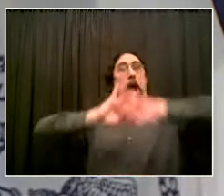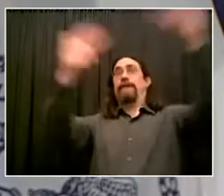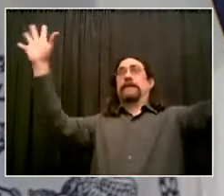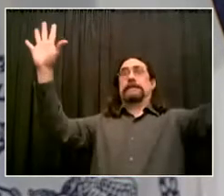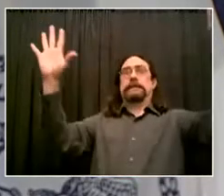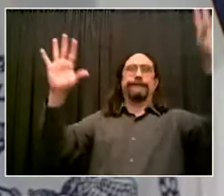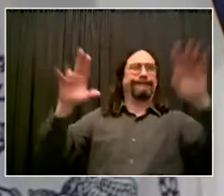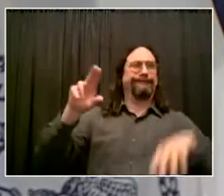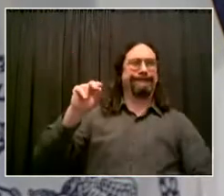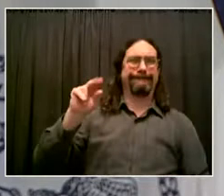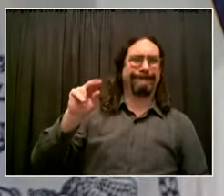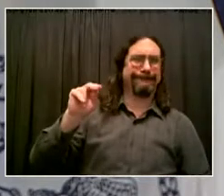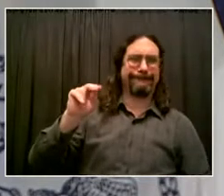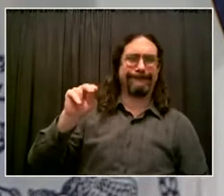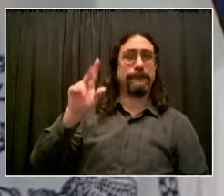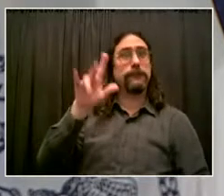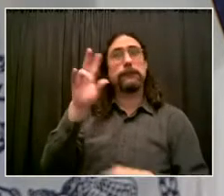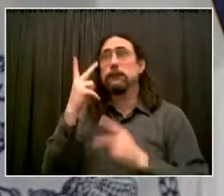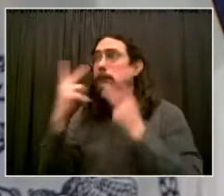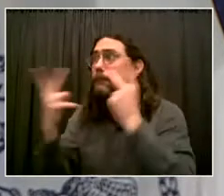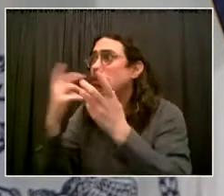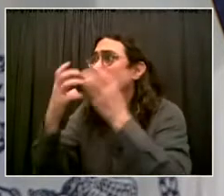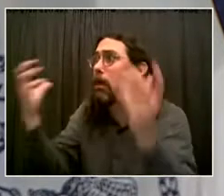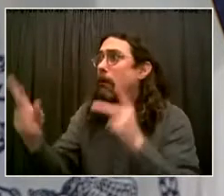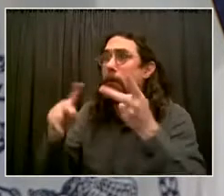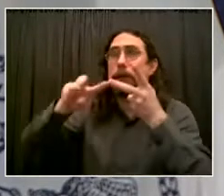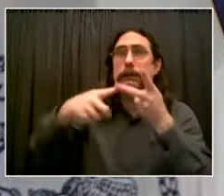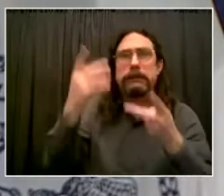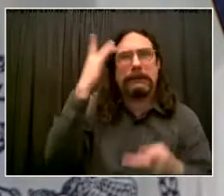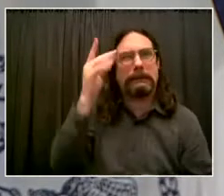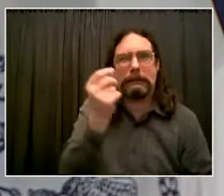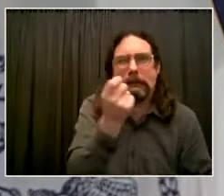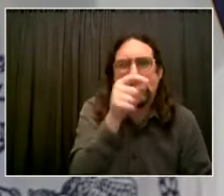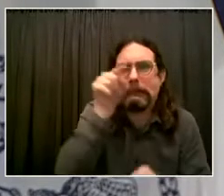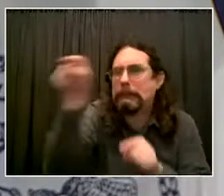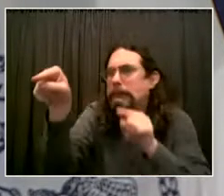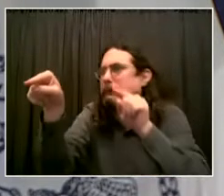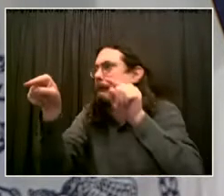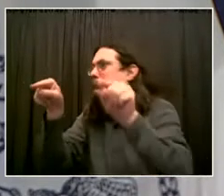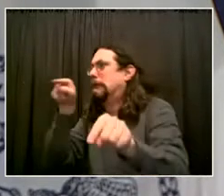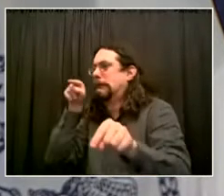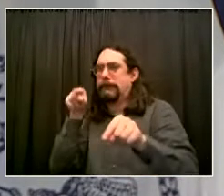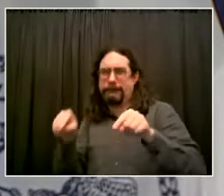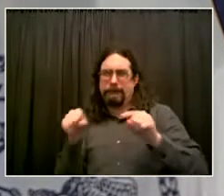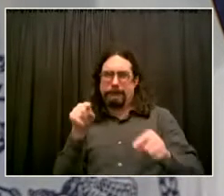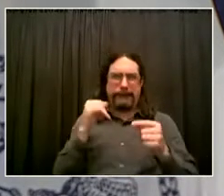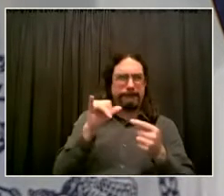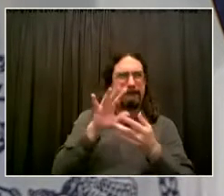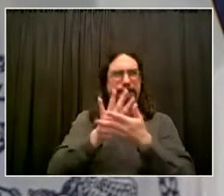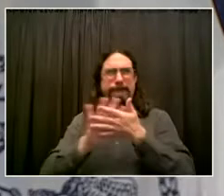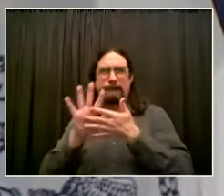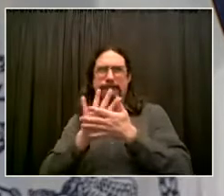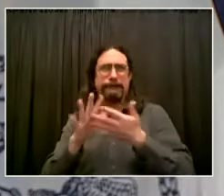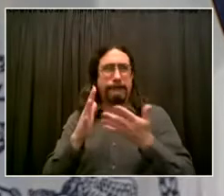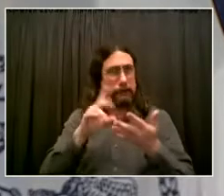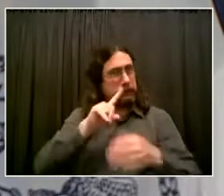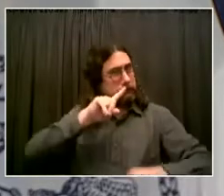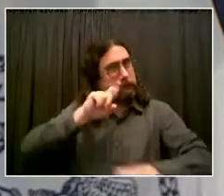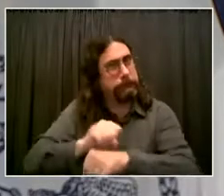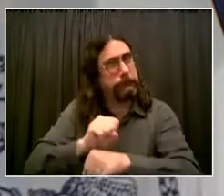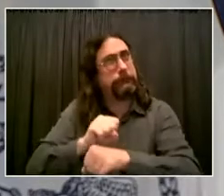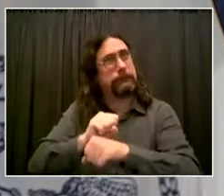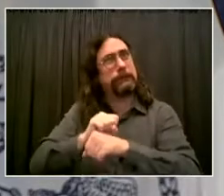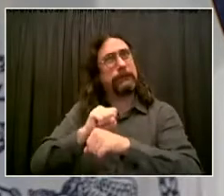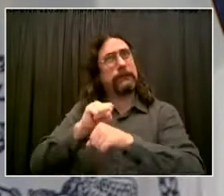vaccines do work in addressing the variants, and the number one thing we can do is get the most people vaccinated. So those are